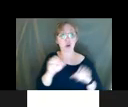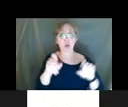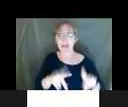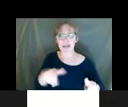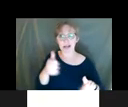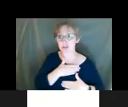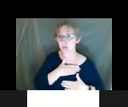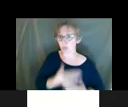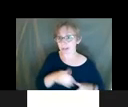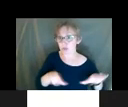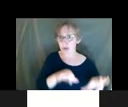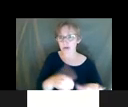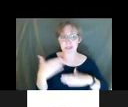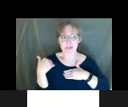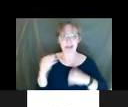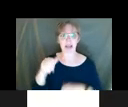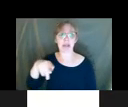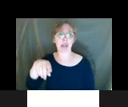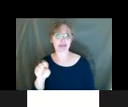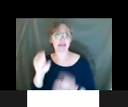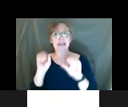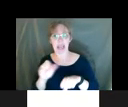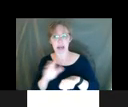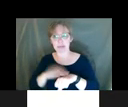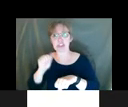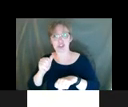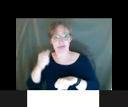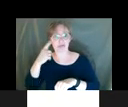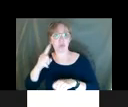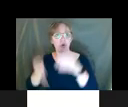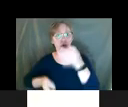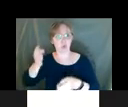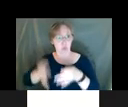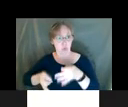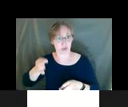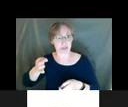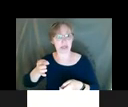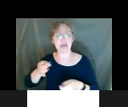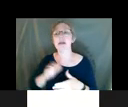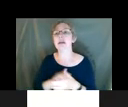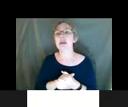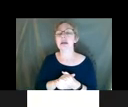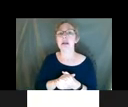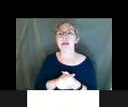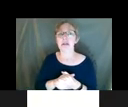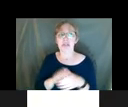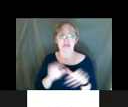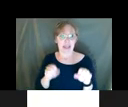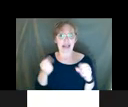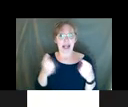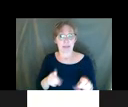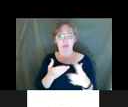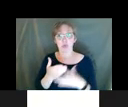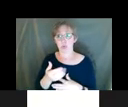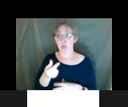act responsibly. This happens in one of two ways. Guardianship, which is New